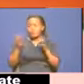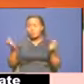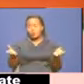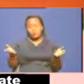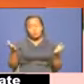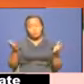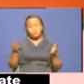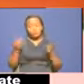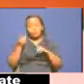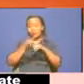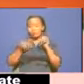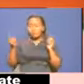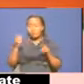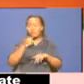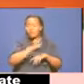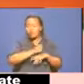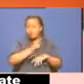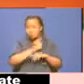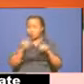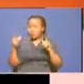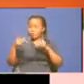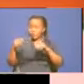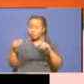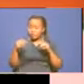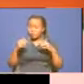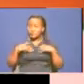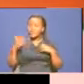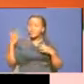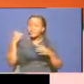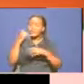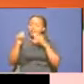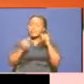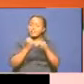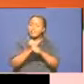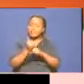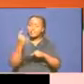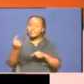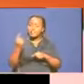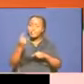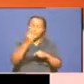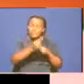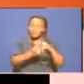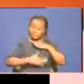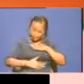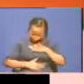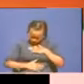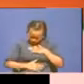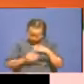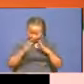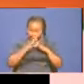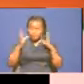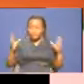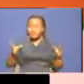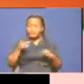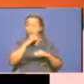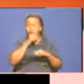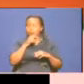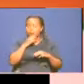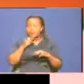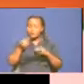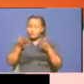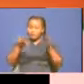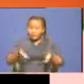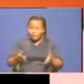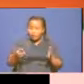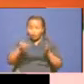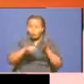from the tributes that poured in last year, everybody respected the great man. Mm-hmm. And currently, we are all part of the